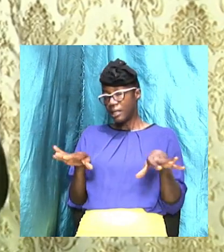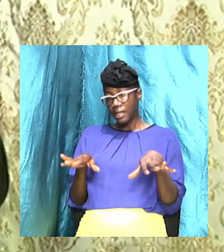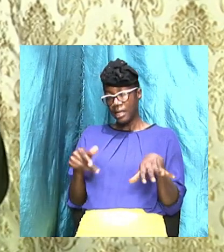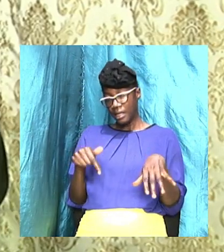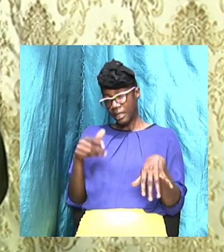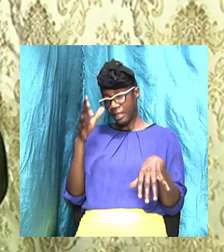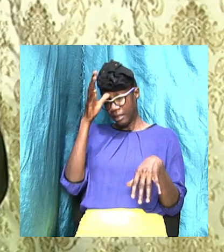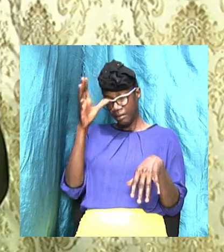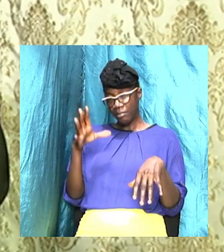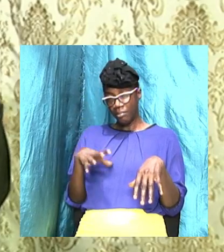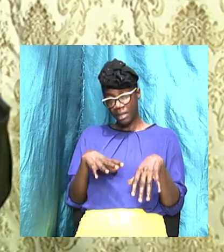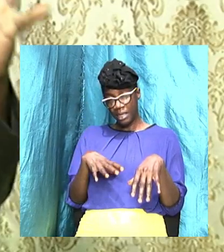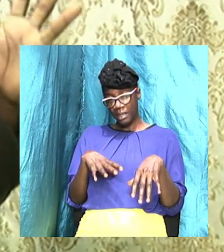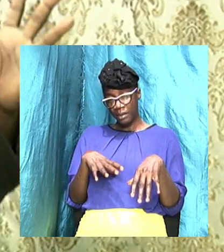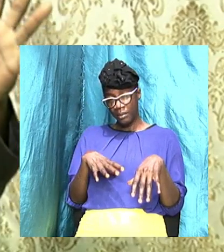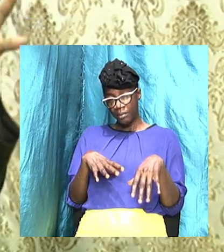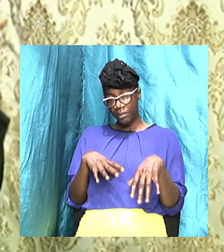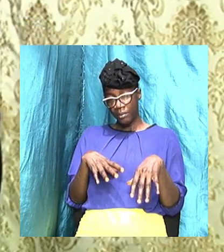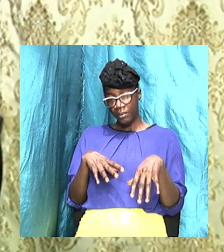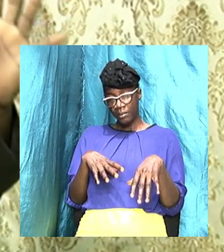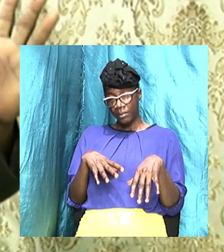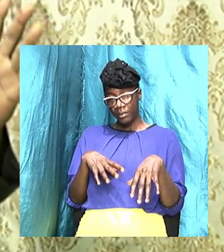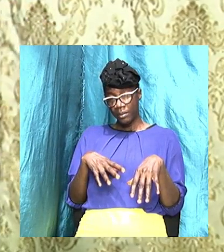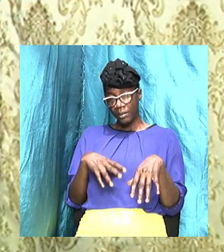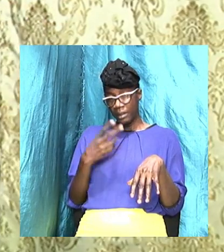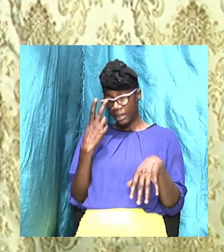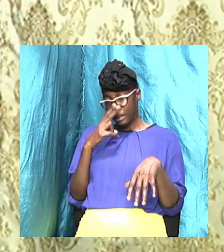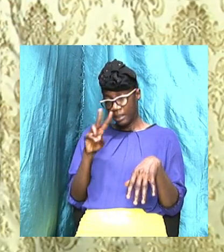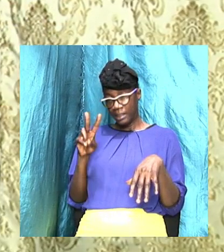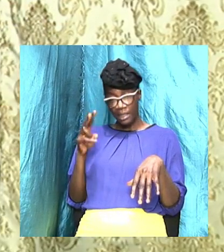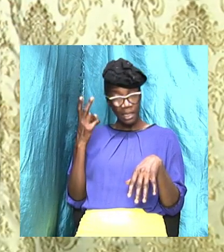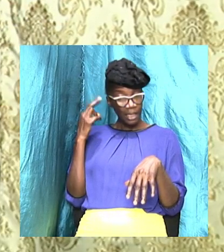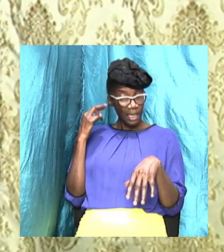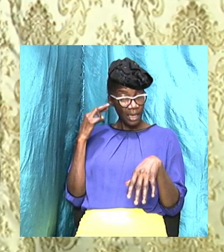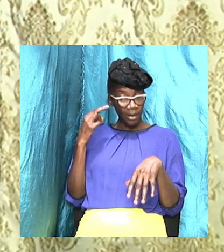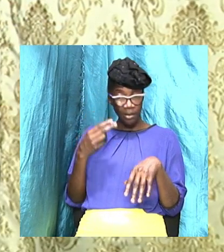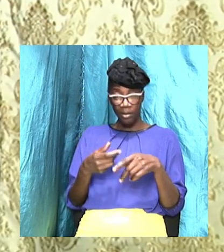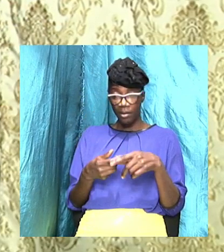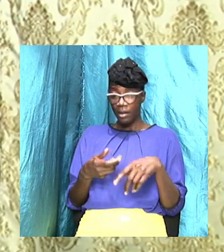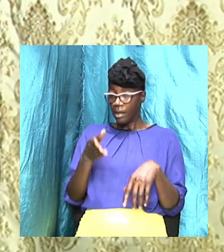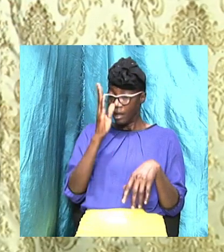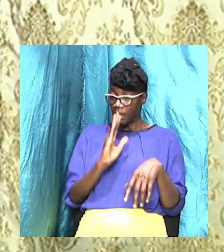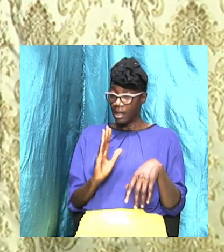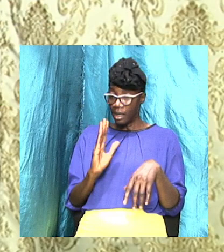man is dear, is seeing God, is hearing from God.